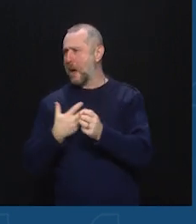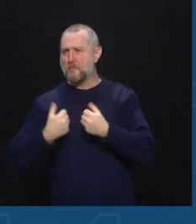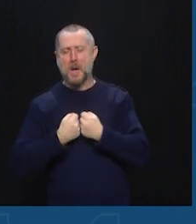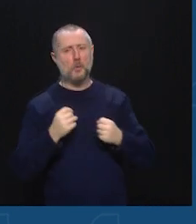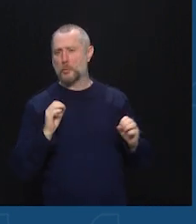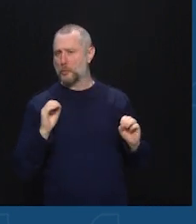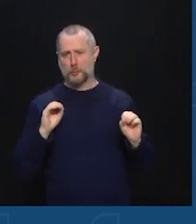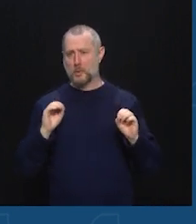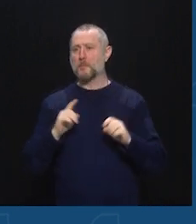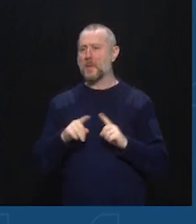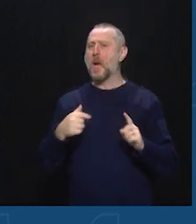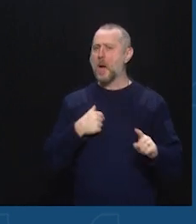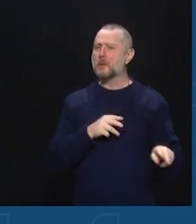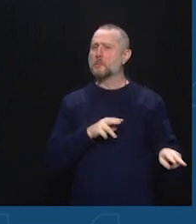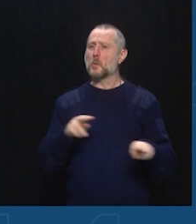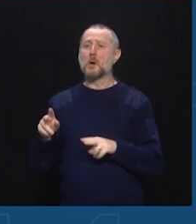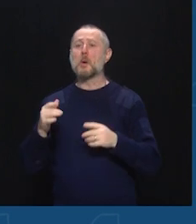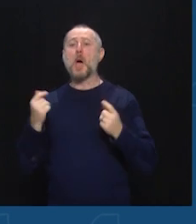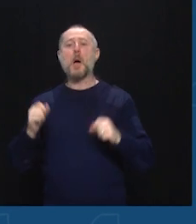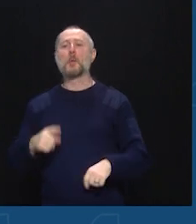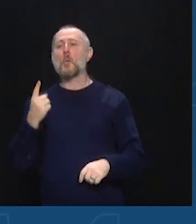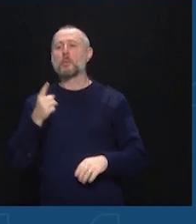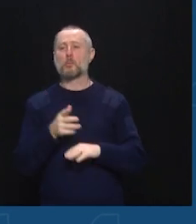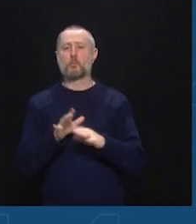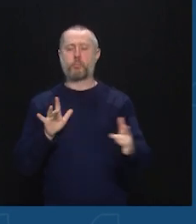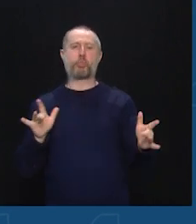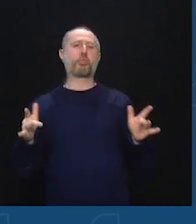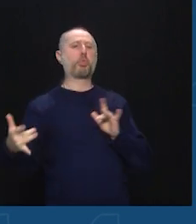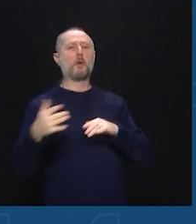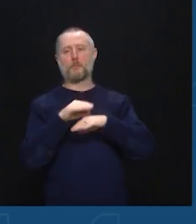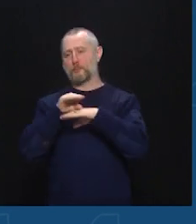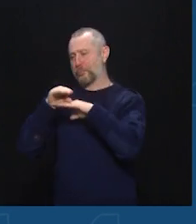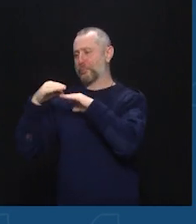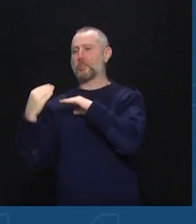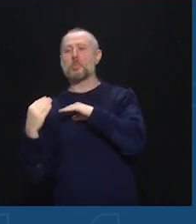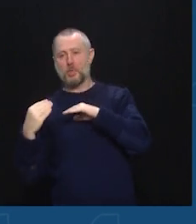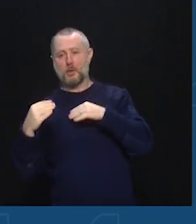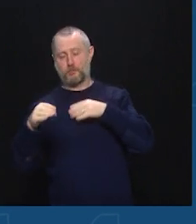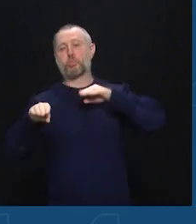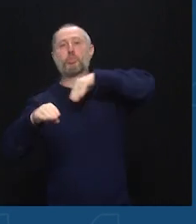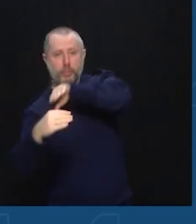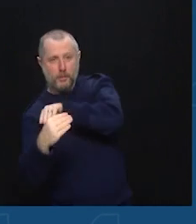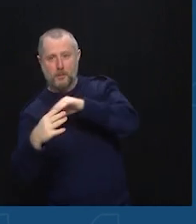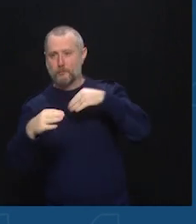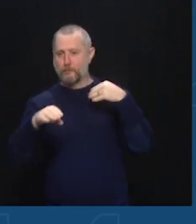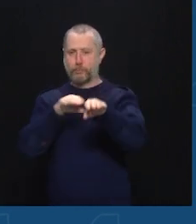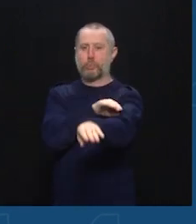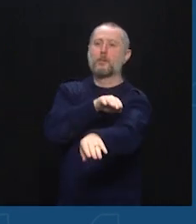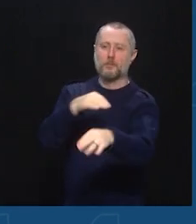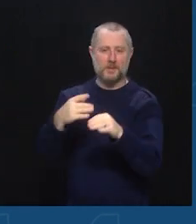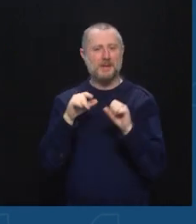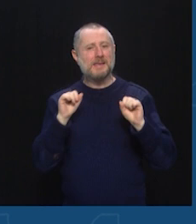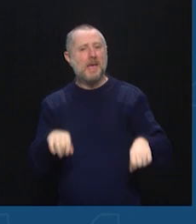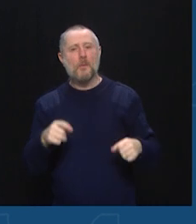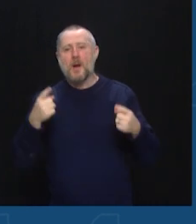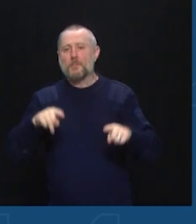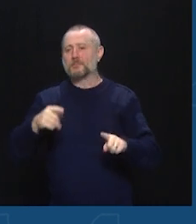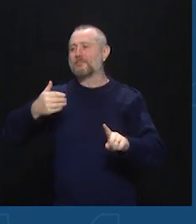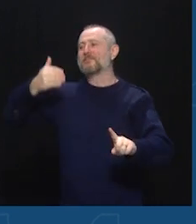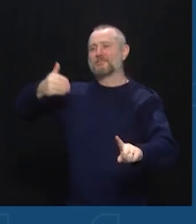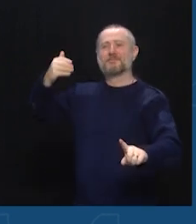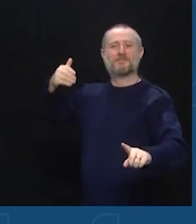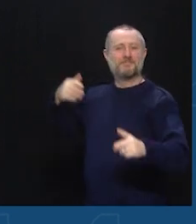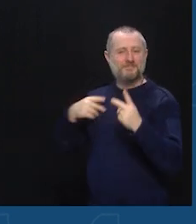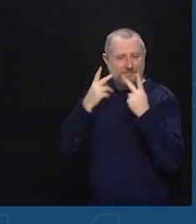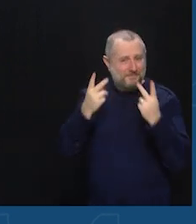to one car sliding off and others following, or multi-car accidents, which we've seen happen all too frequently during these winter